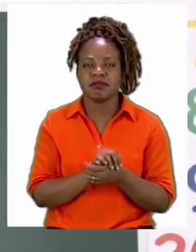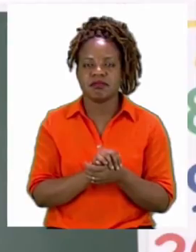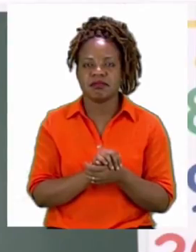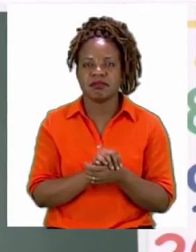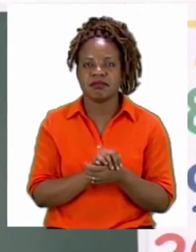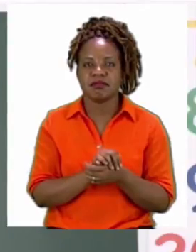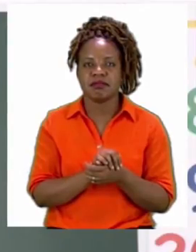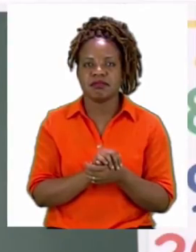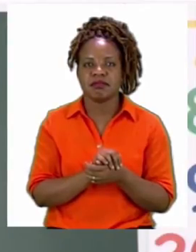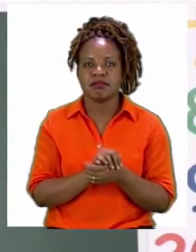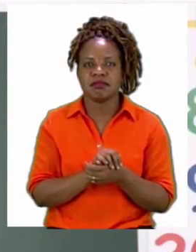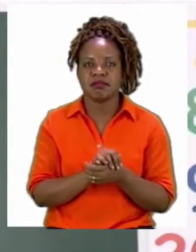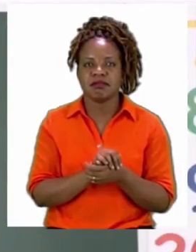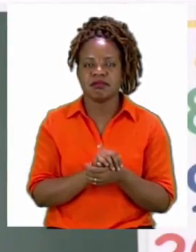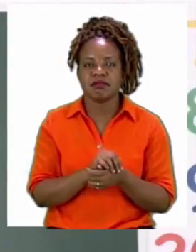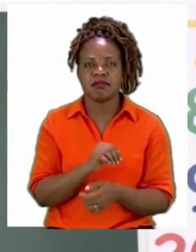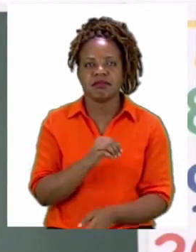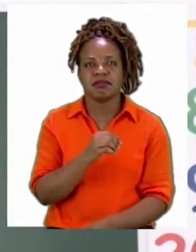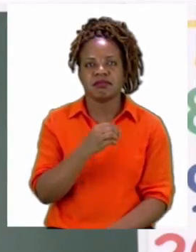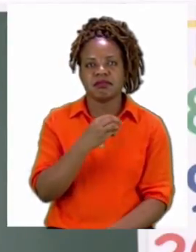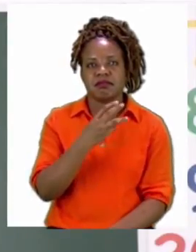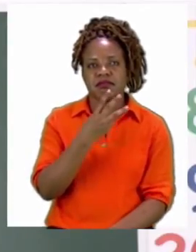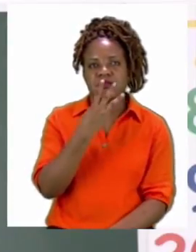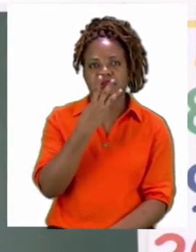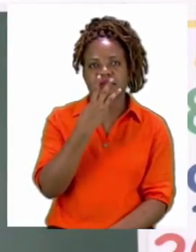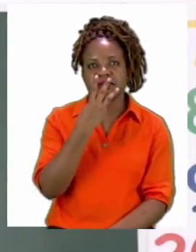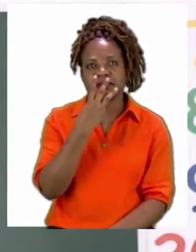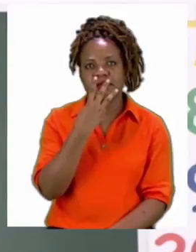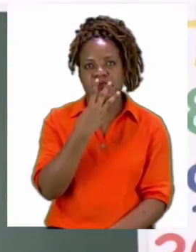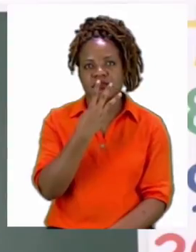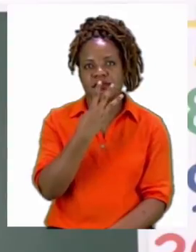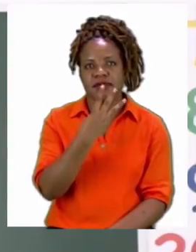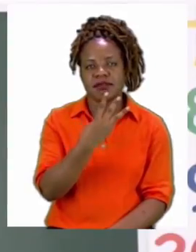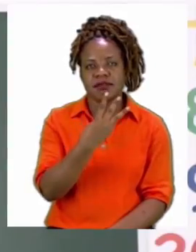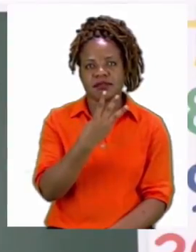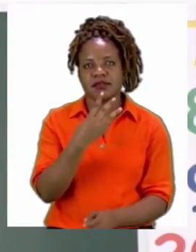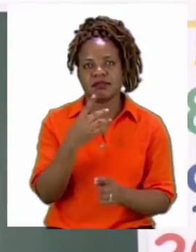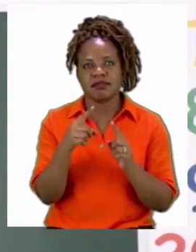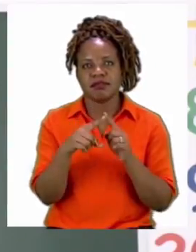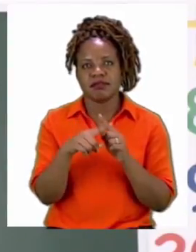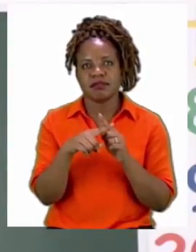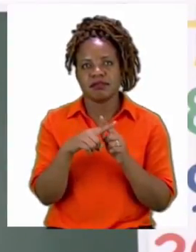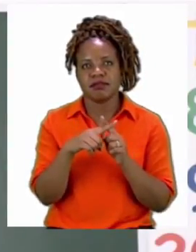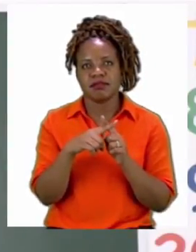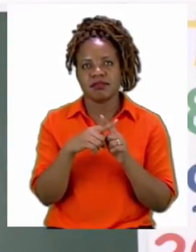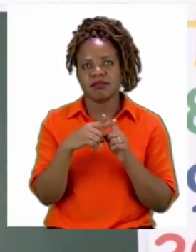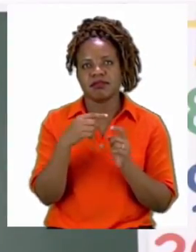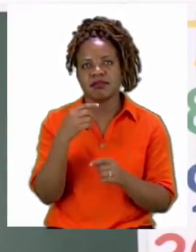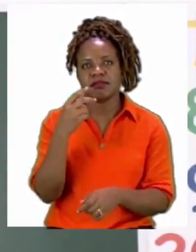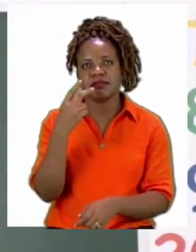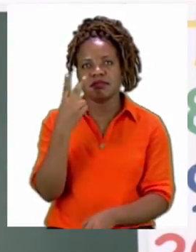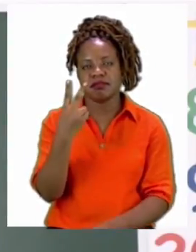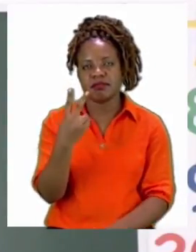answer. And we go and say, let's say it together now, 3 sets